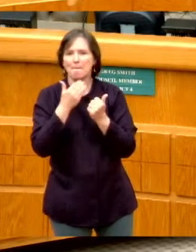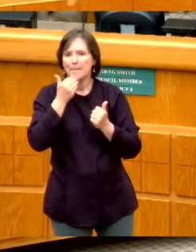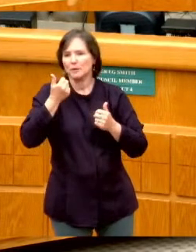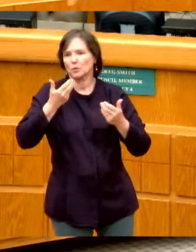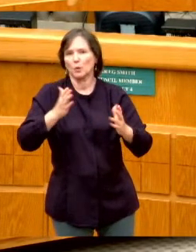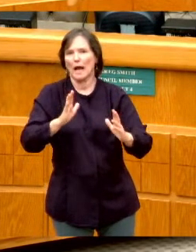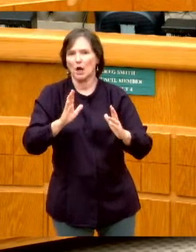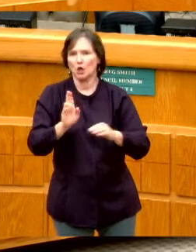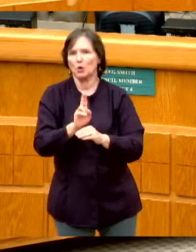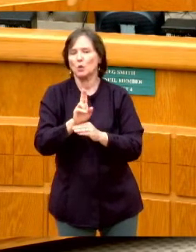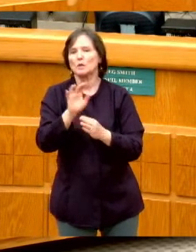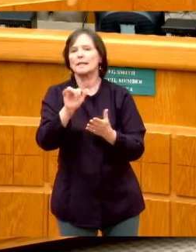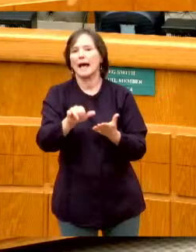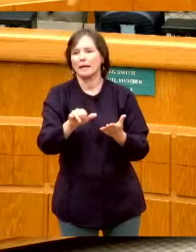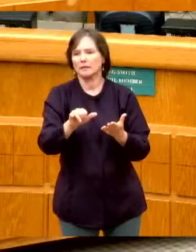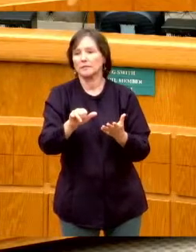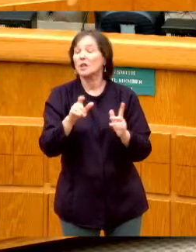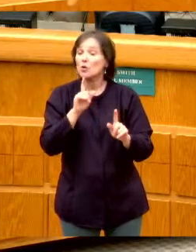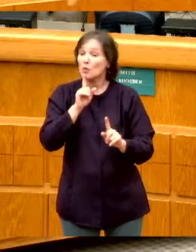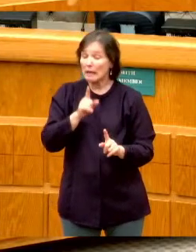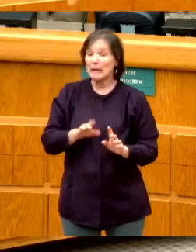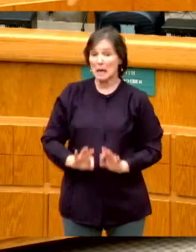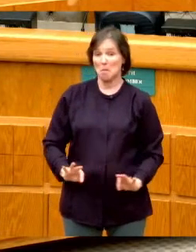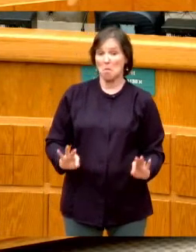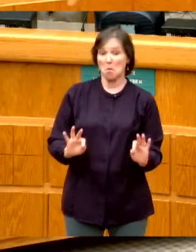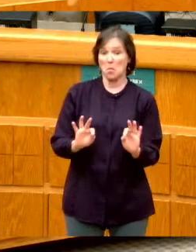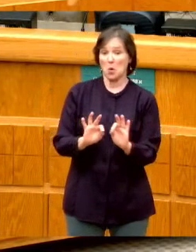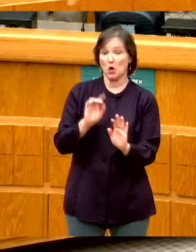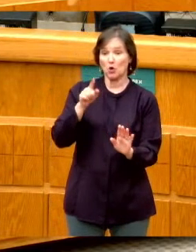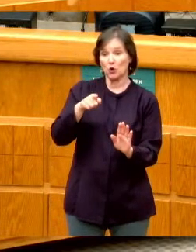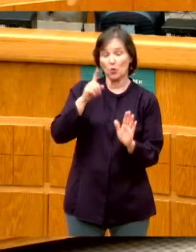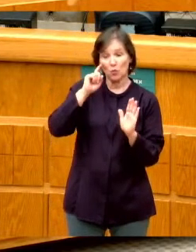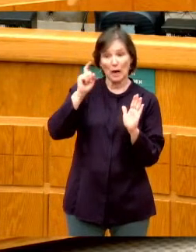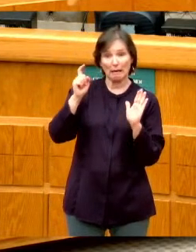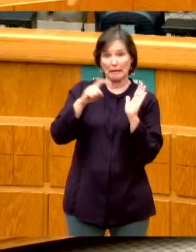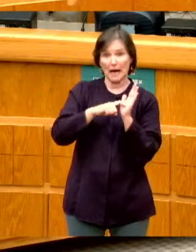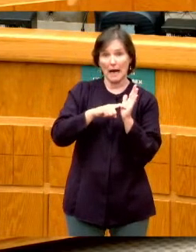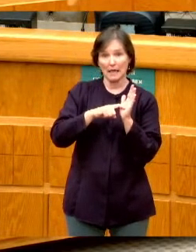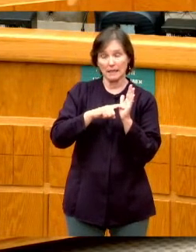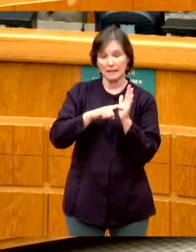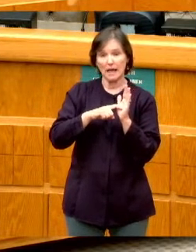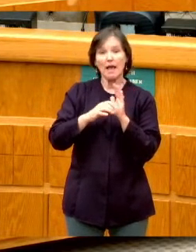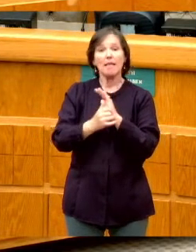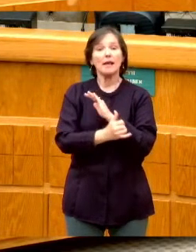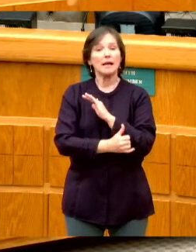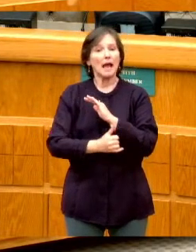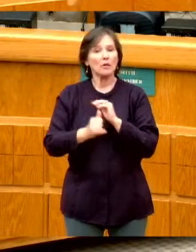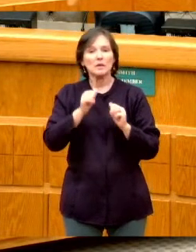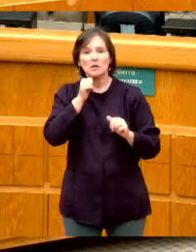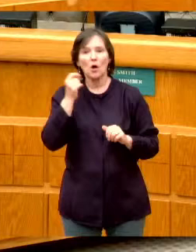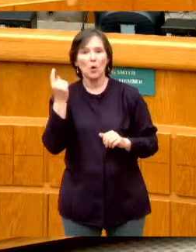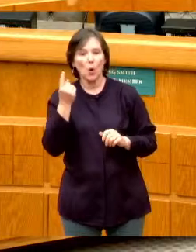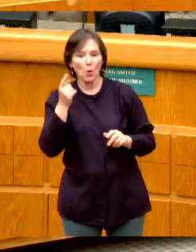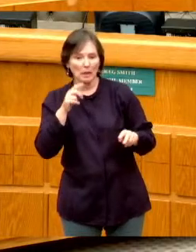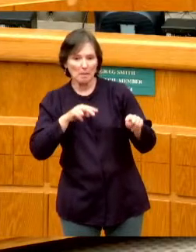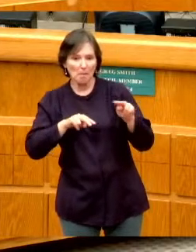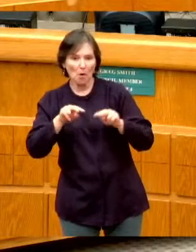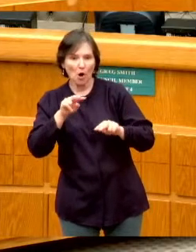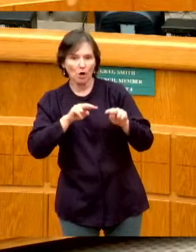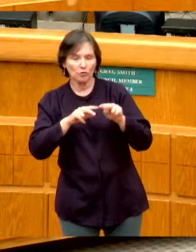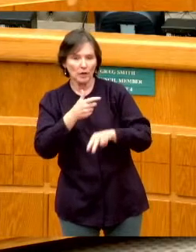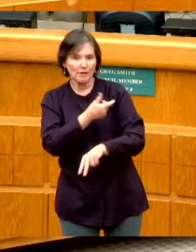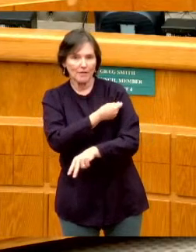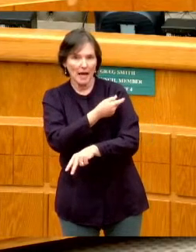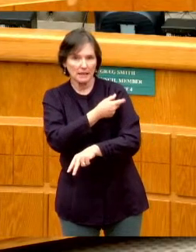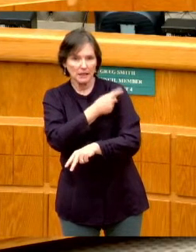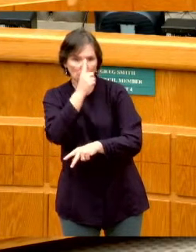it's really important that you recognize that we're just not monitoring at the county our vaccine allocation for our hub. We're